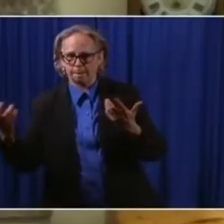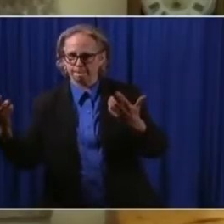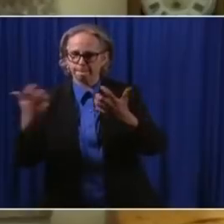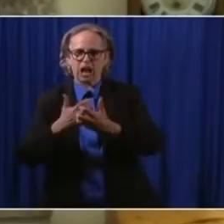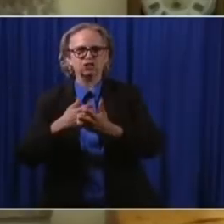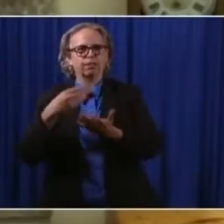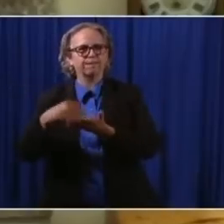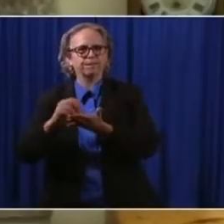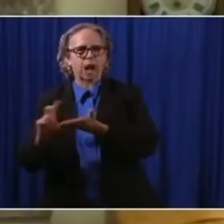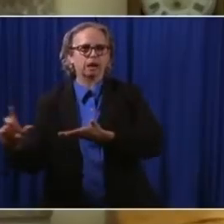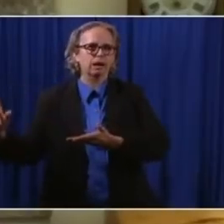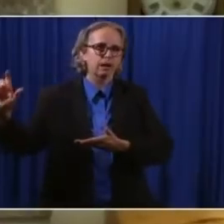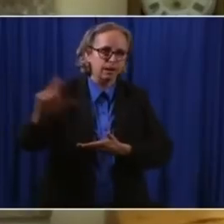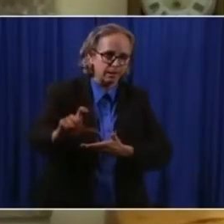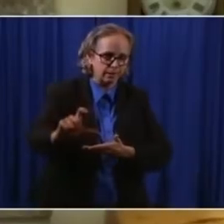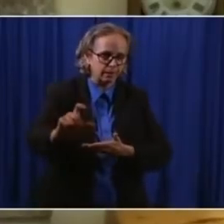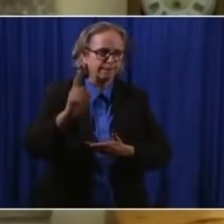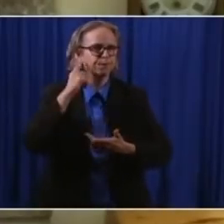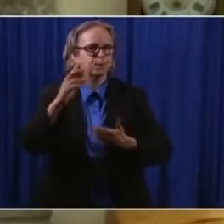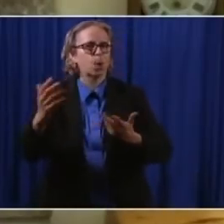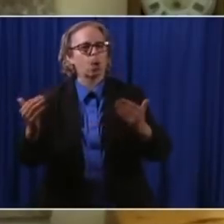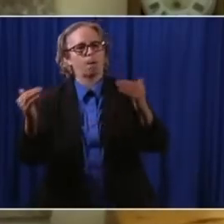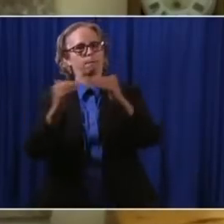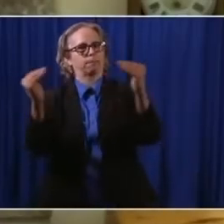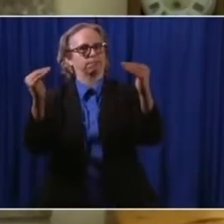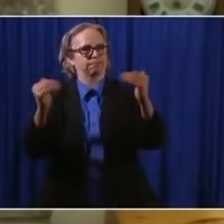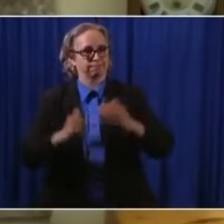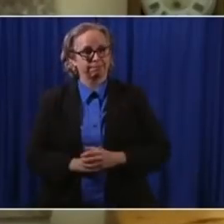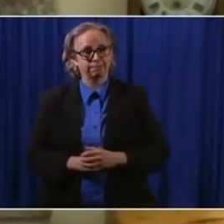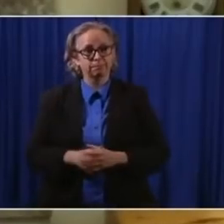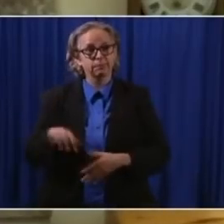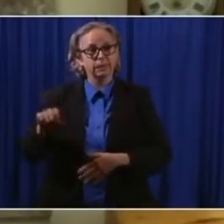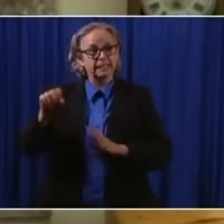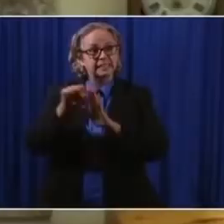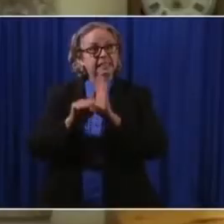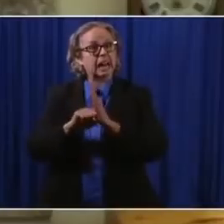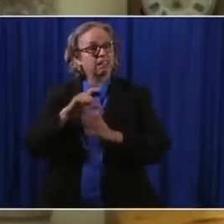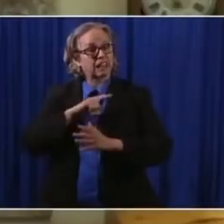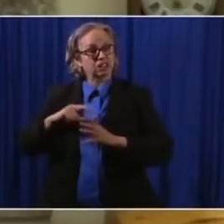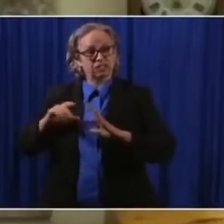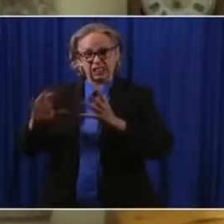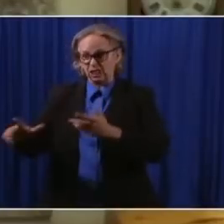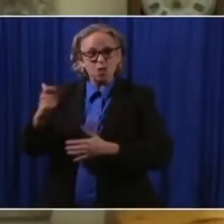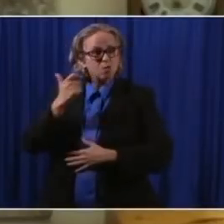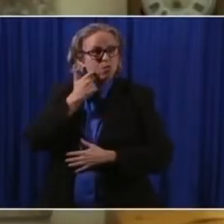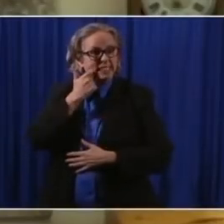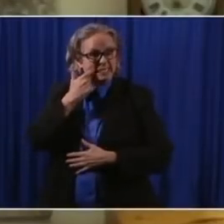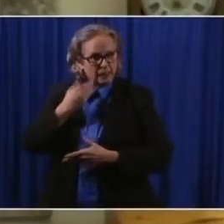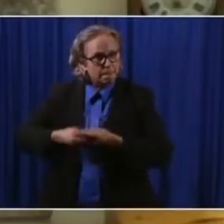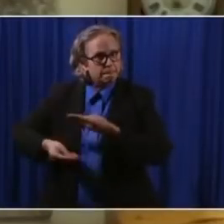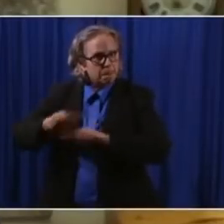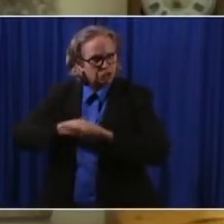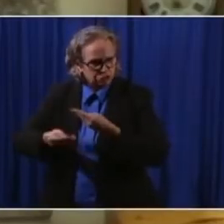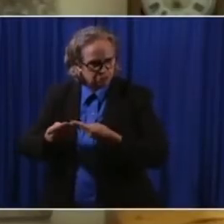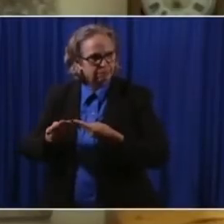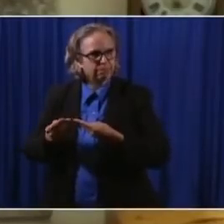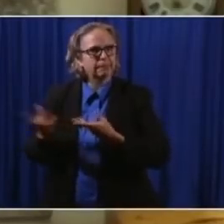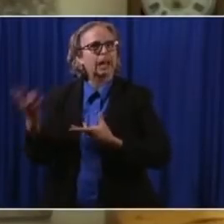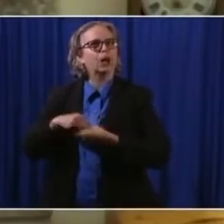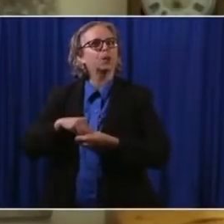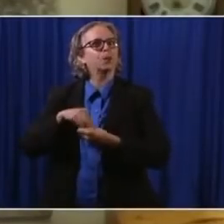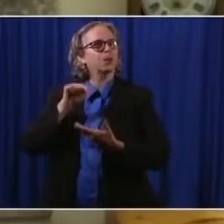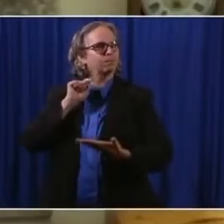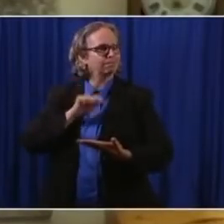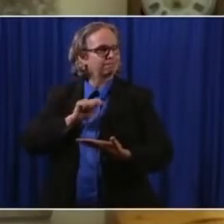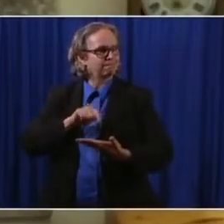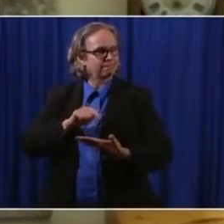is needed. So the state legislature has stepped up in the last budget and provides half the money. The other half of the money